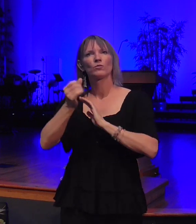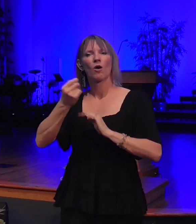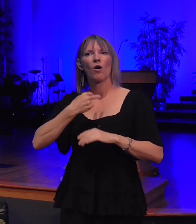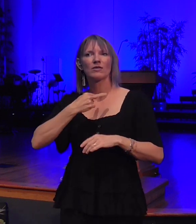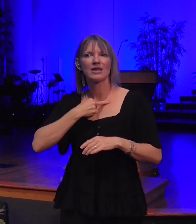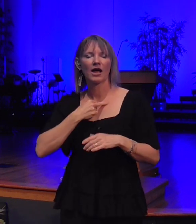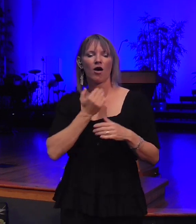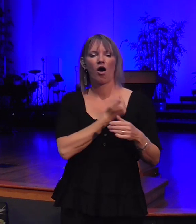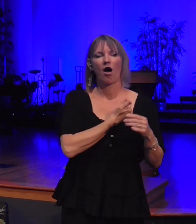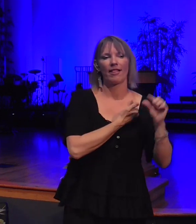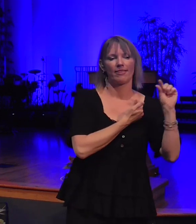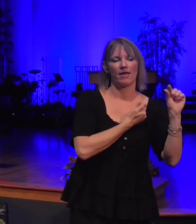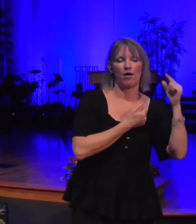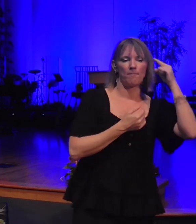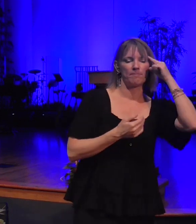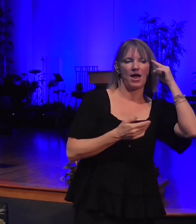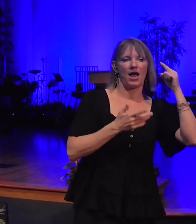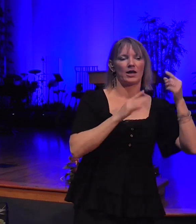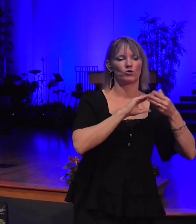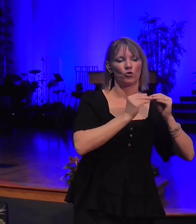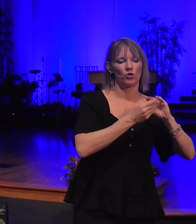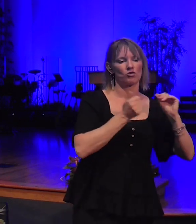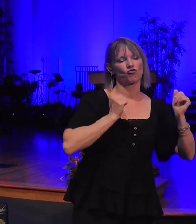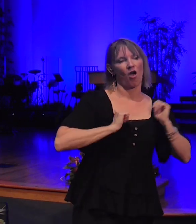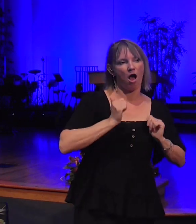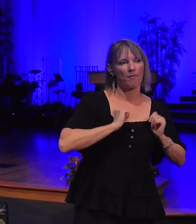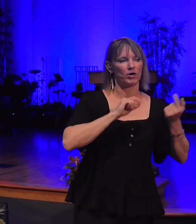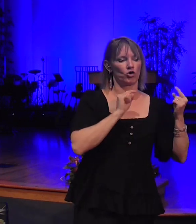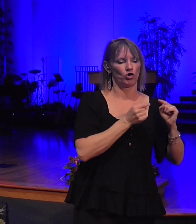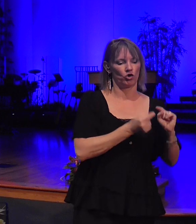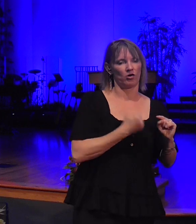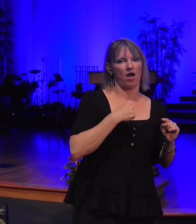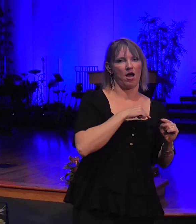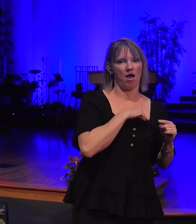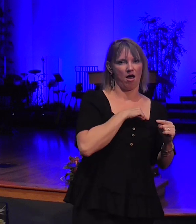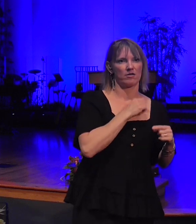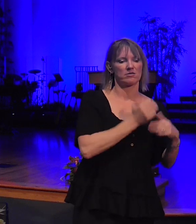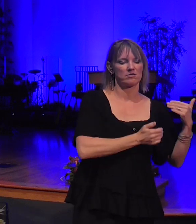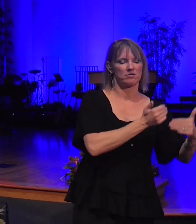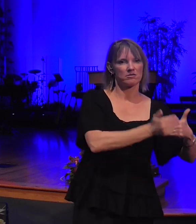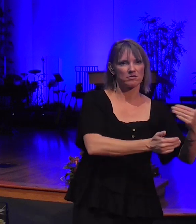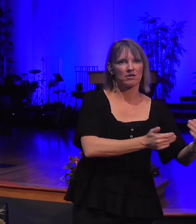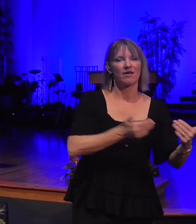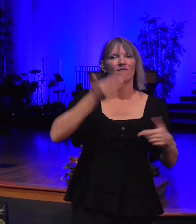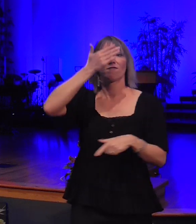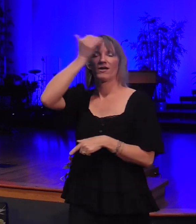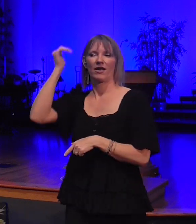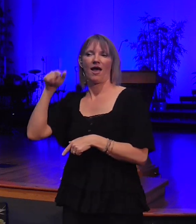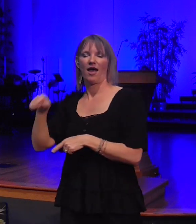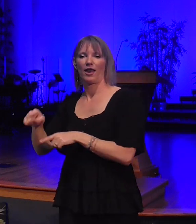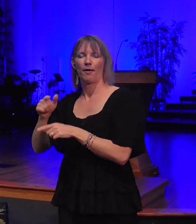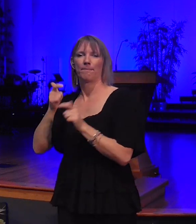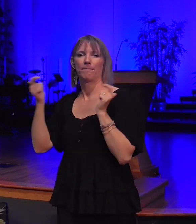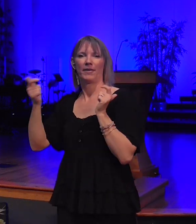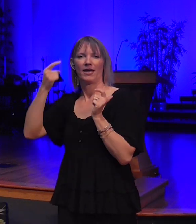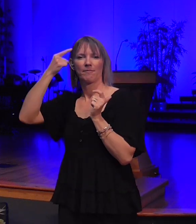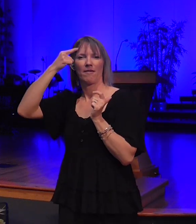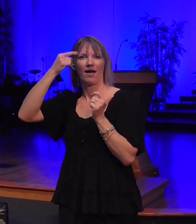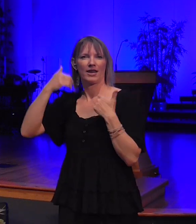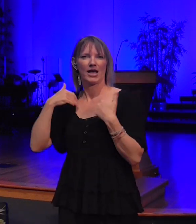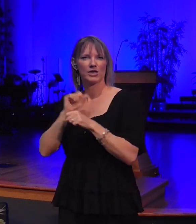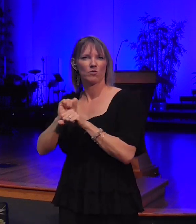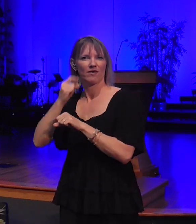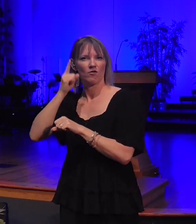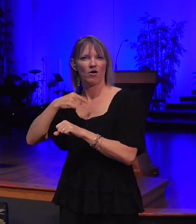stories about the dramas that do harm and hurt us over time that we forget what the big mind has working for us and is trying to lead